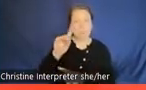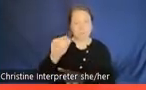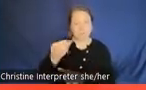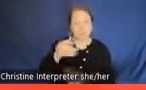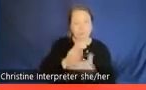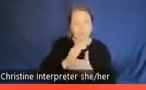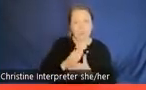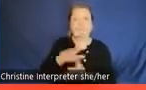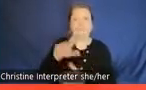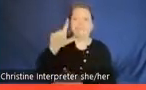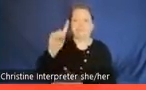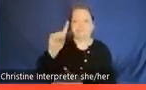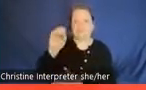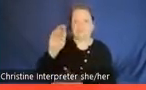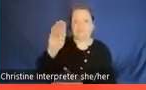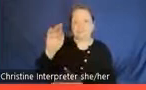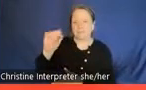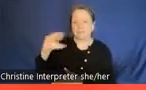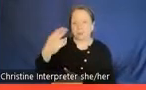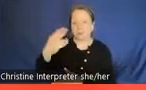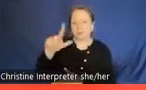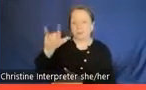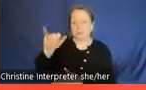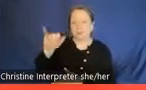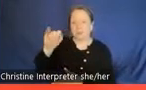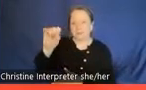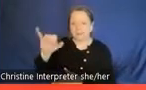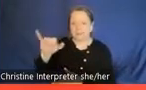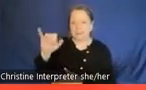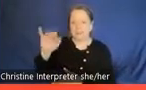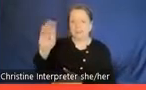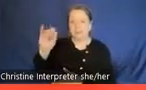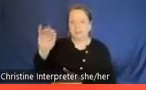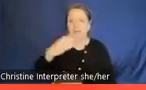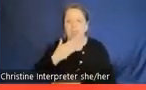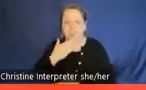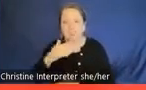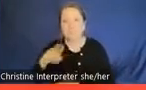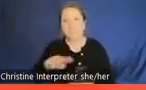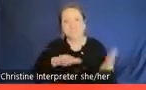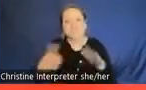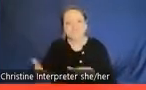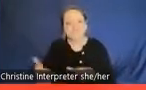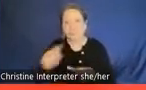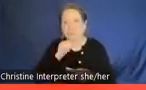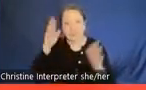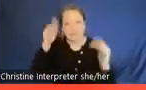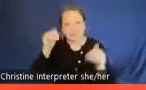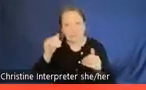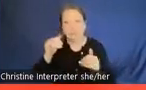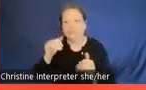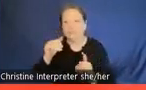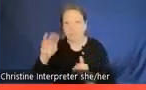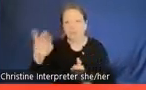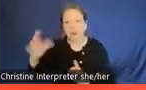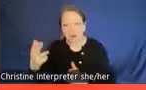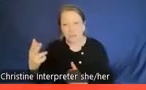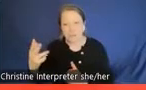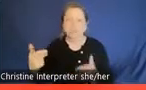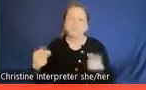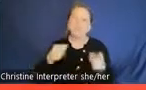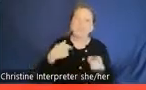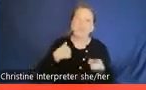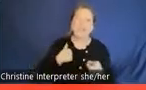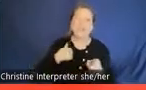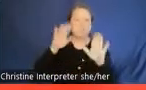died unexpectedly on March 18th. Deborah had a hand in anything related to advancing the efforts of disability justice